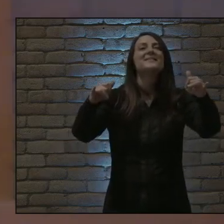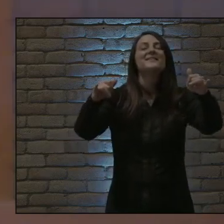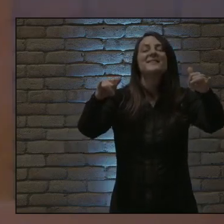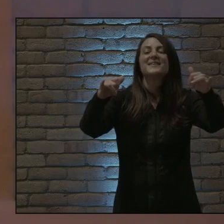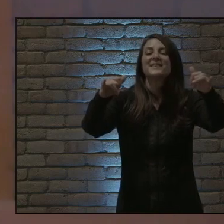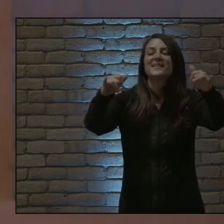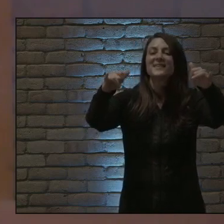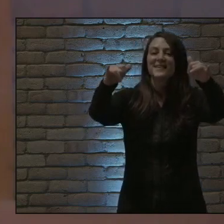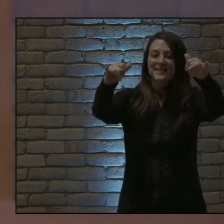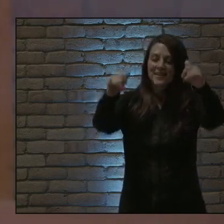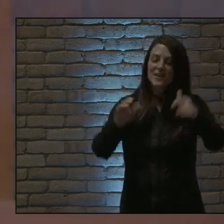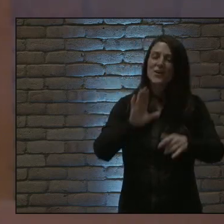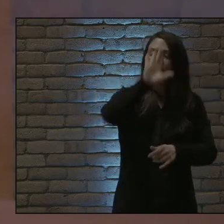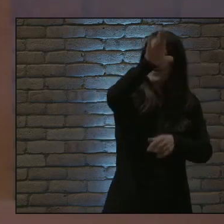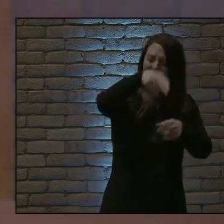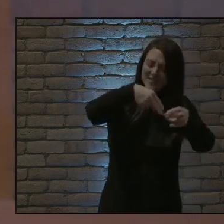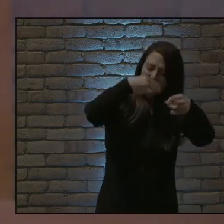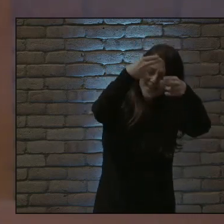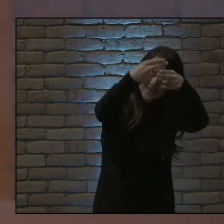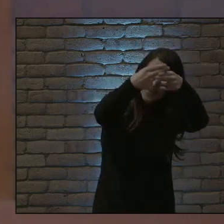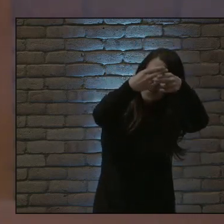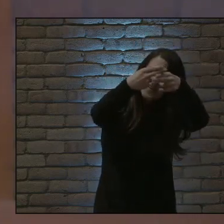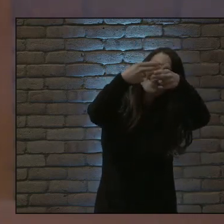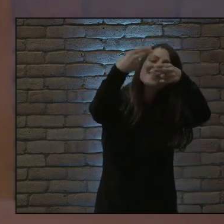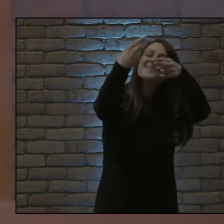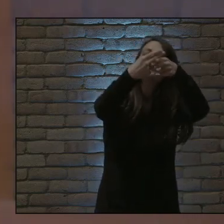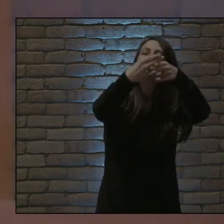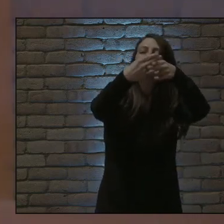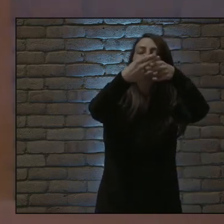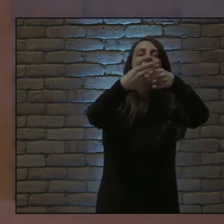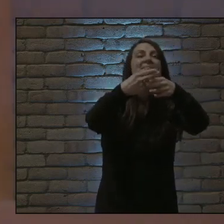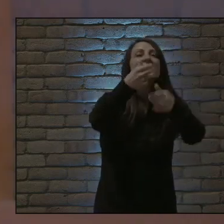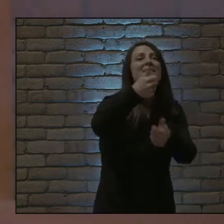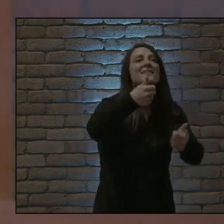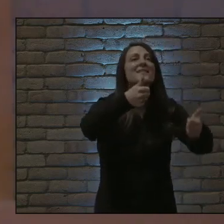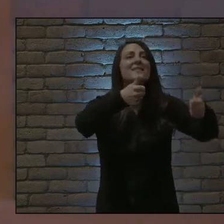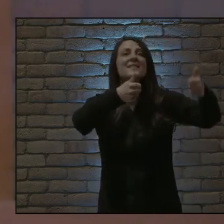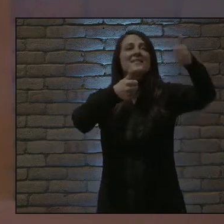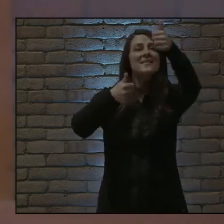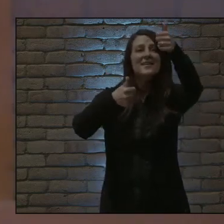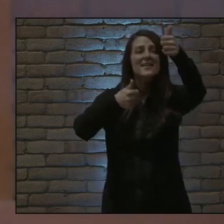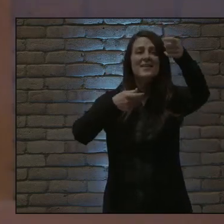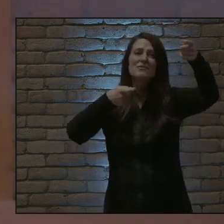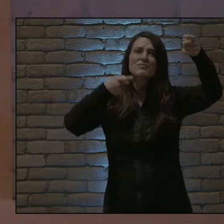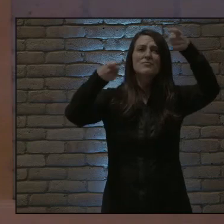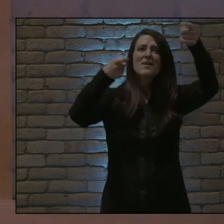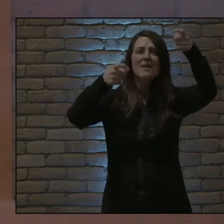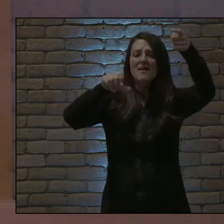Reason.